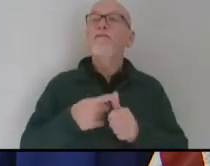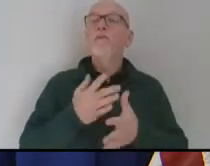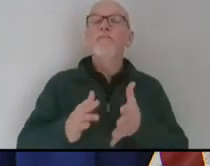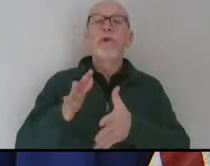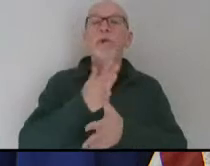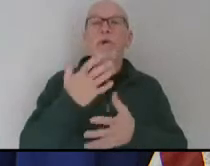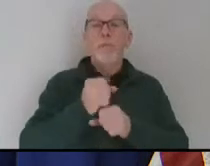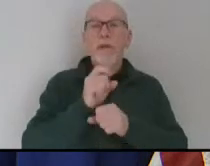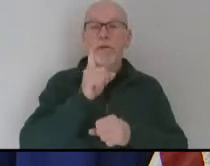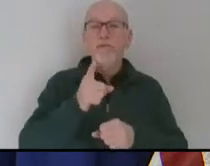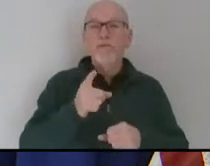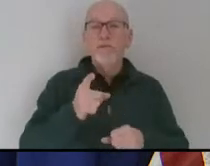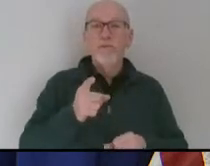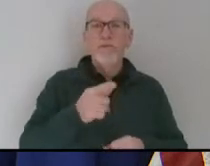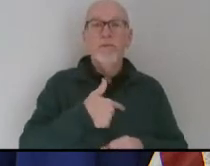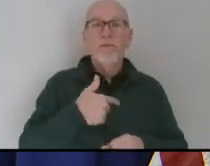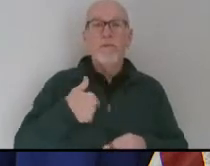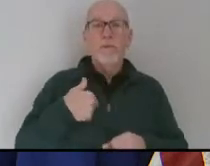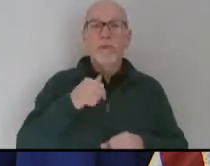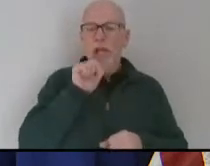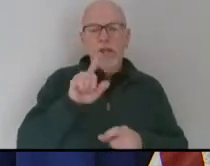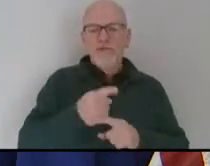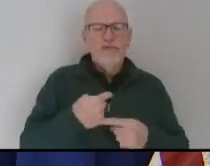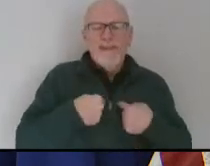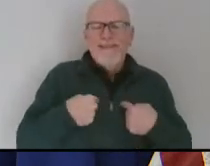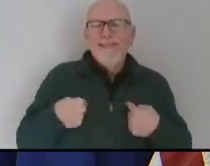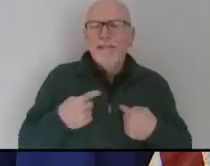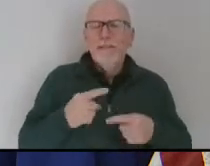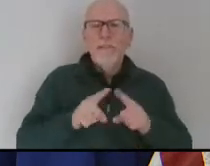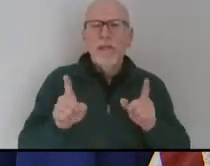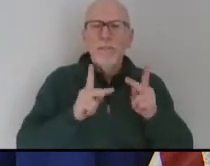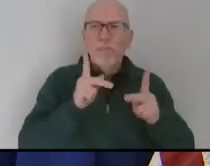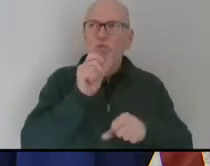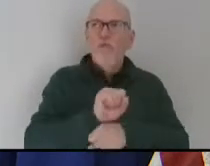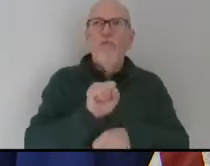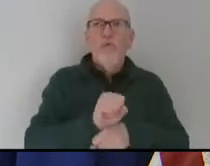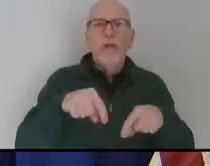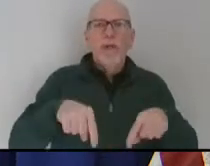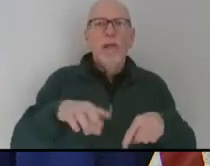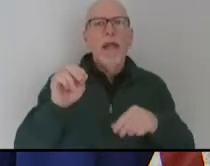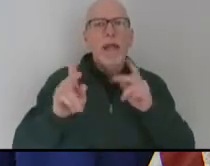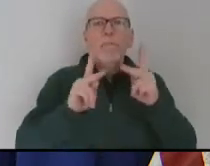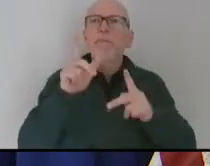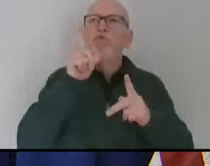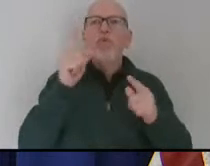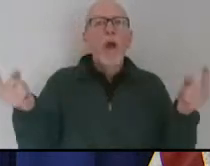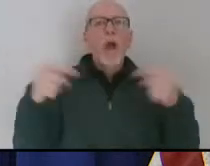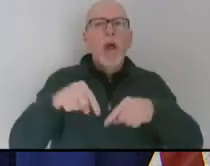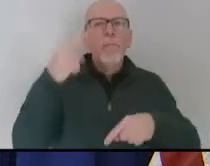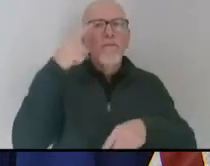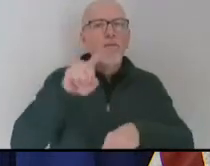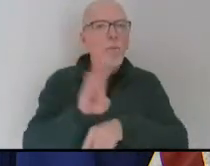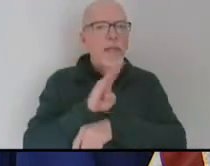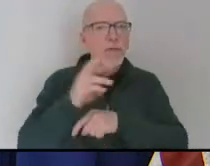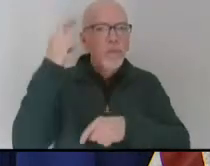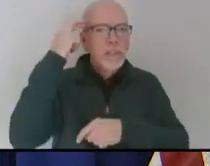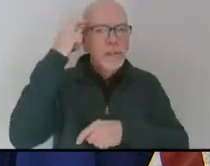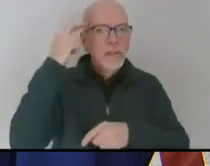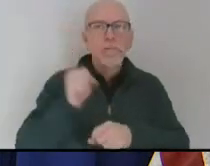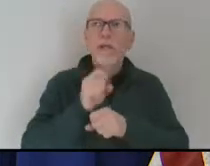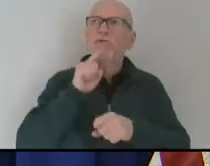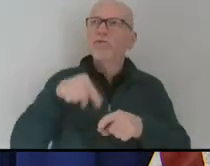that we're in not just us, the people that work for the state, but the folks that are doing business with the state are in a safe